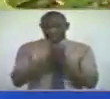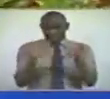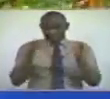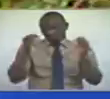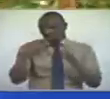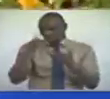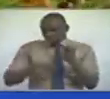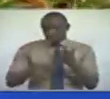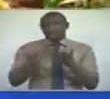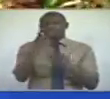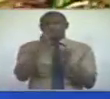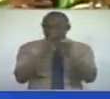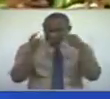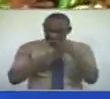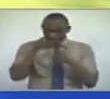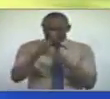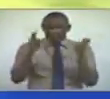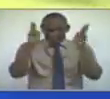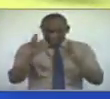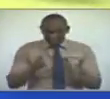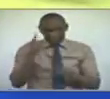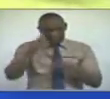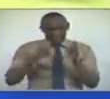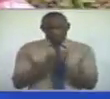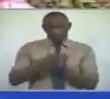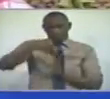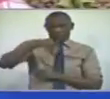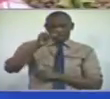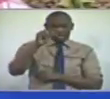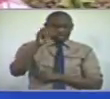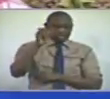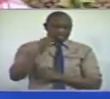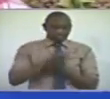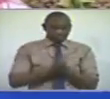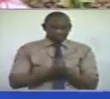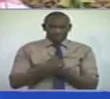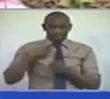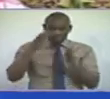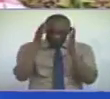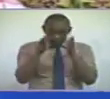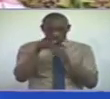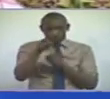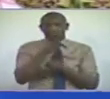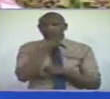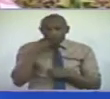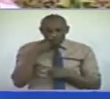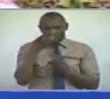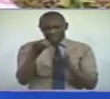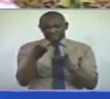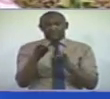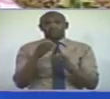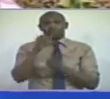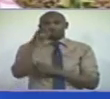Assembly declared 2016 as the International Year of Pulses. We are focusing on the drought-tolerant crops,